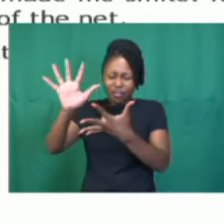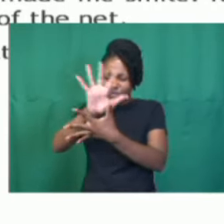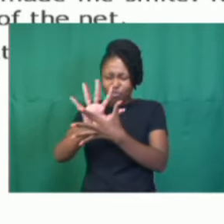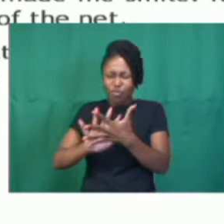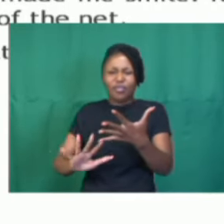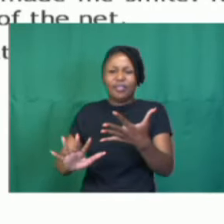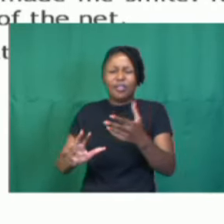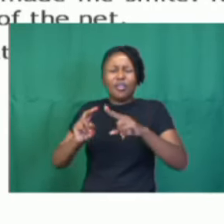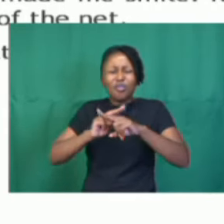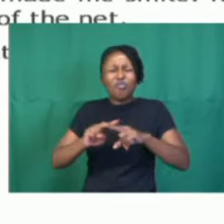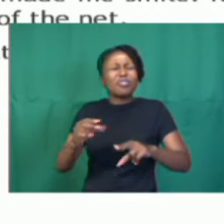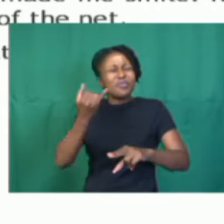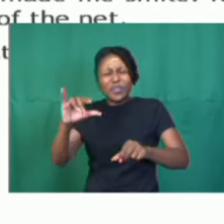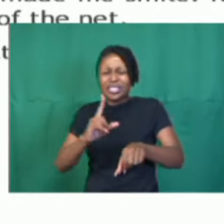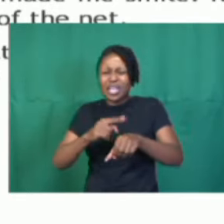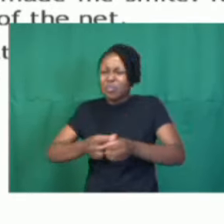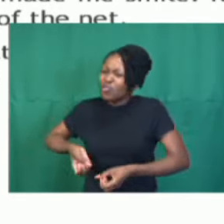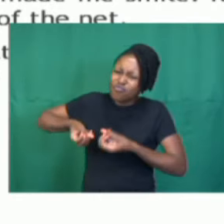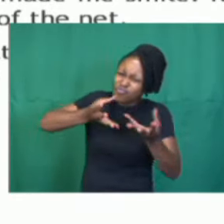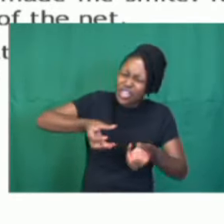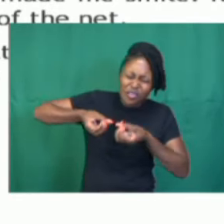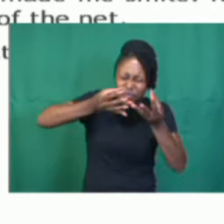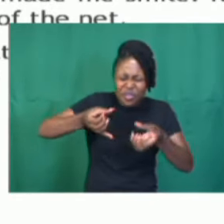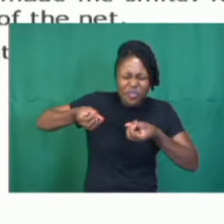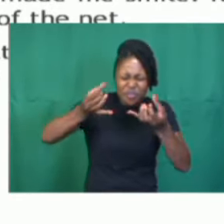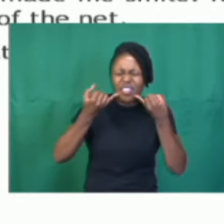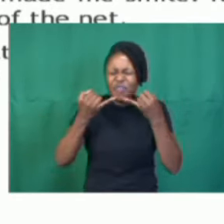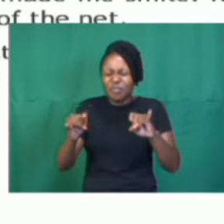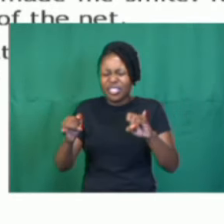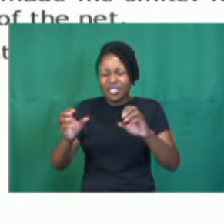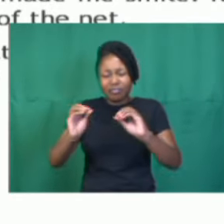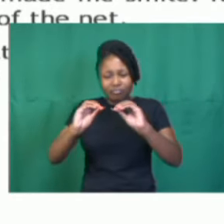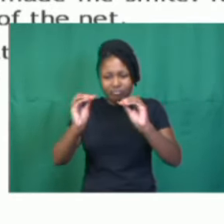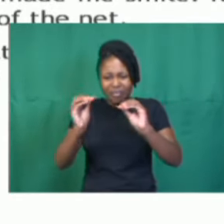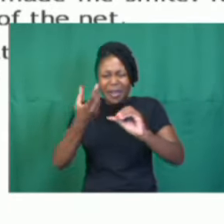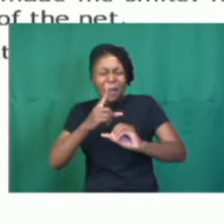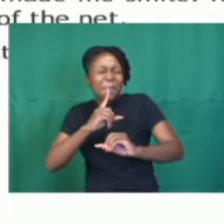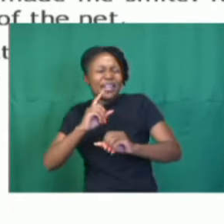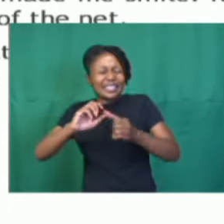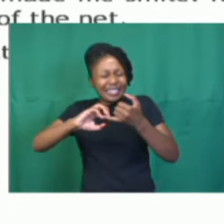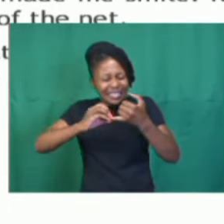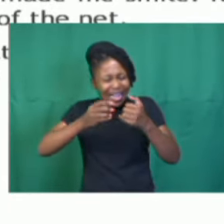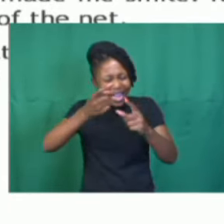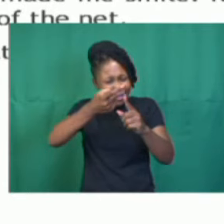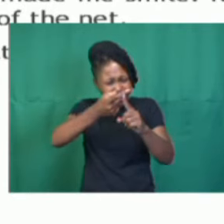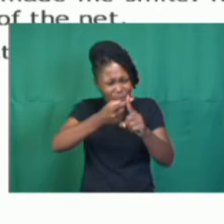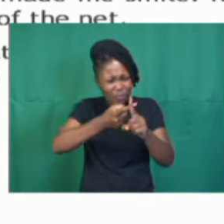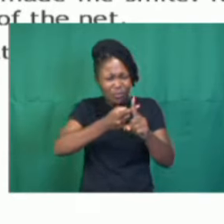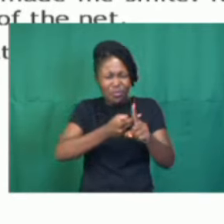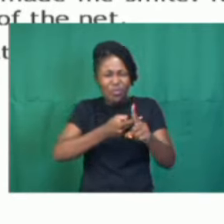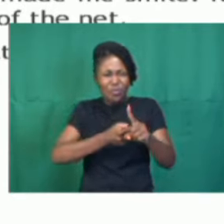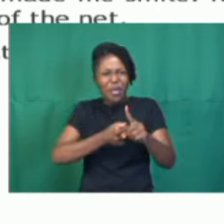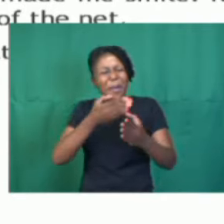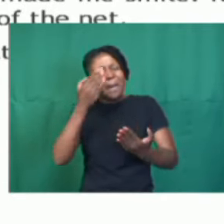read, you find that already you know what is going to happen in the rest of the story because the learners have already given away their